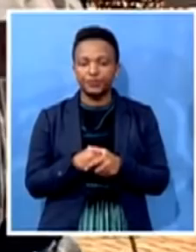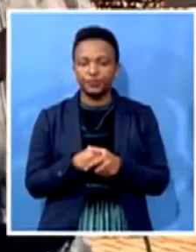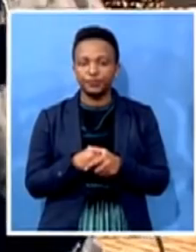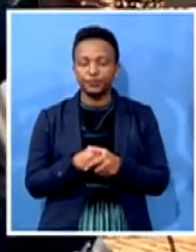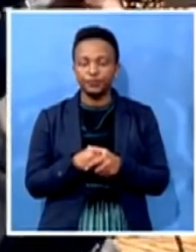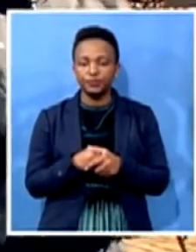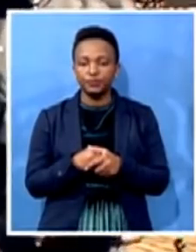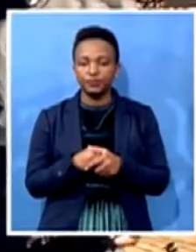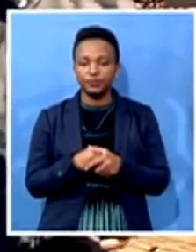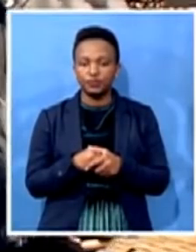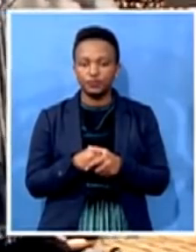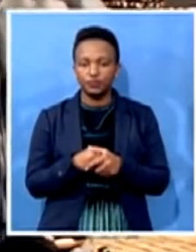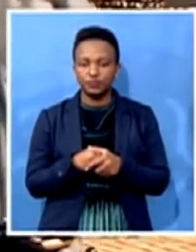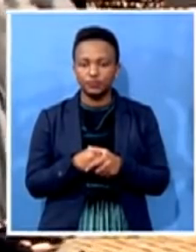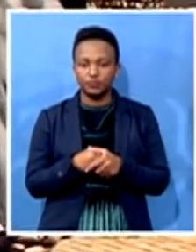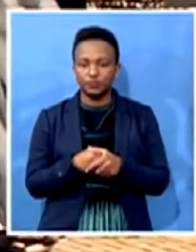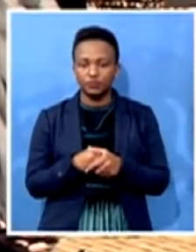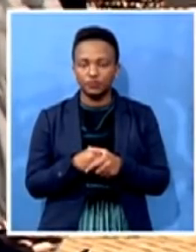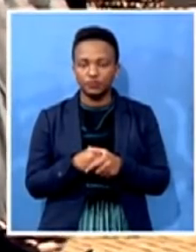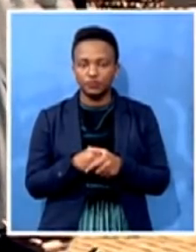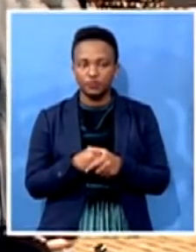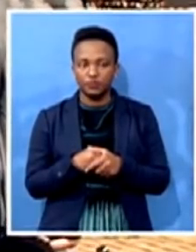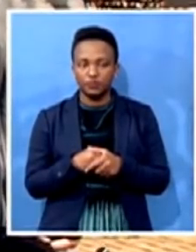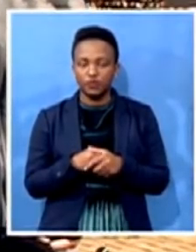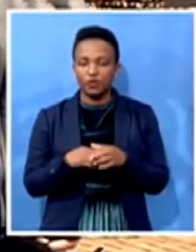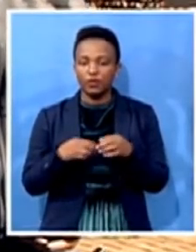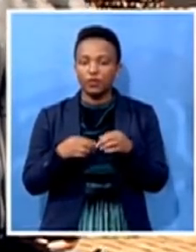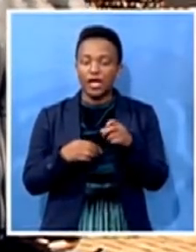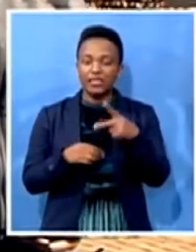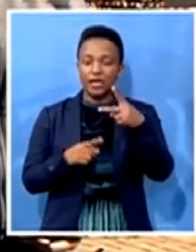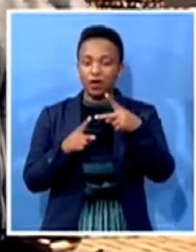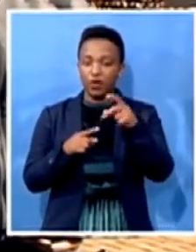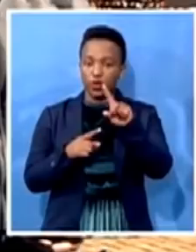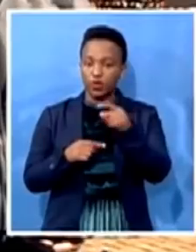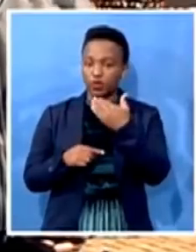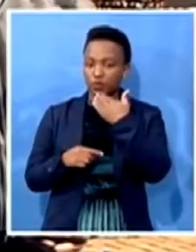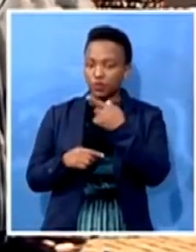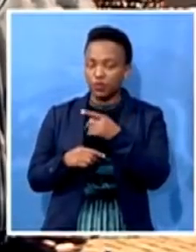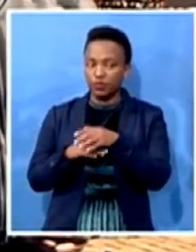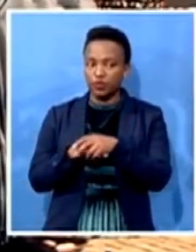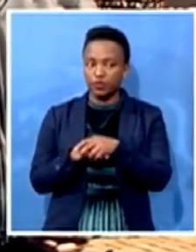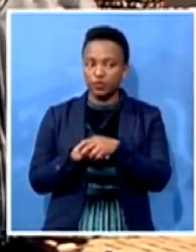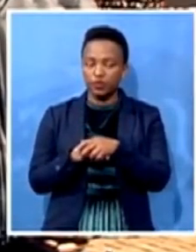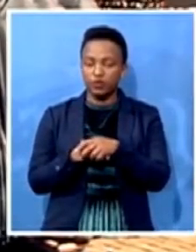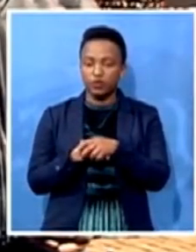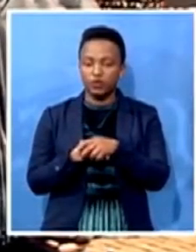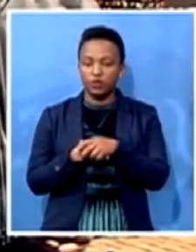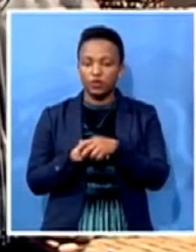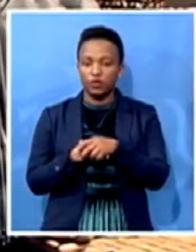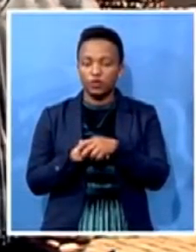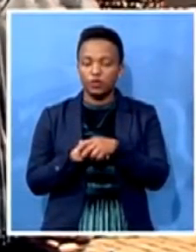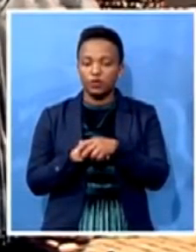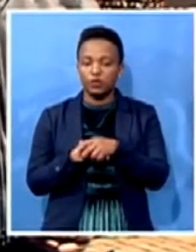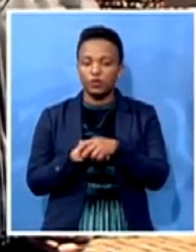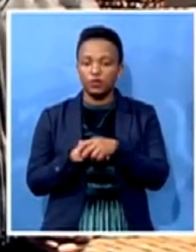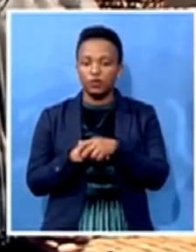Okay. The second question. NEC, there have been reports that there have been people who have been left to die in these isolation units. What's being